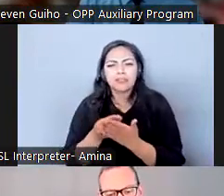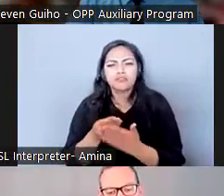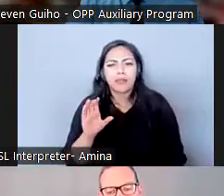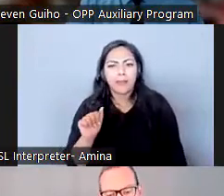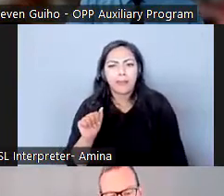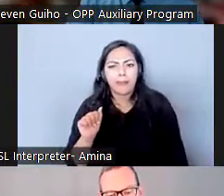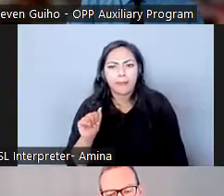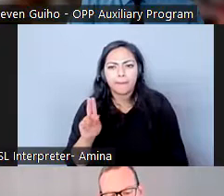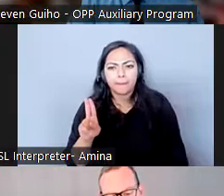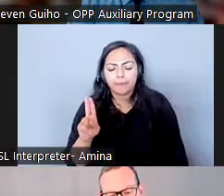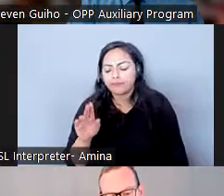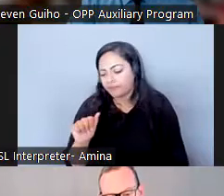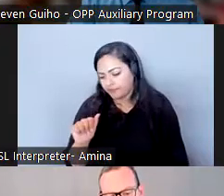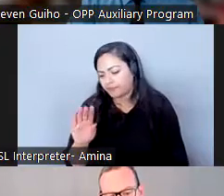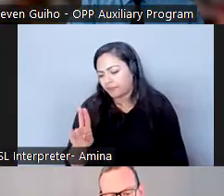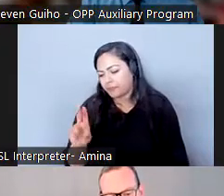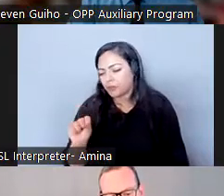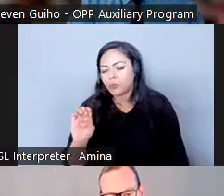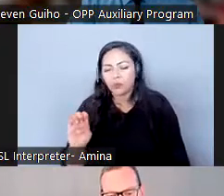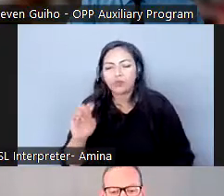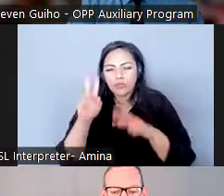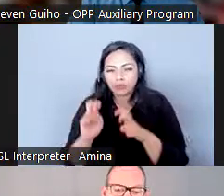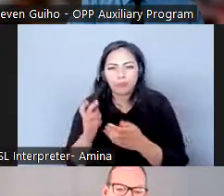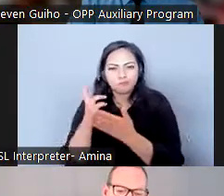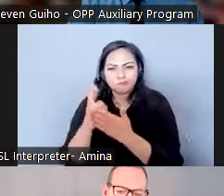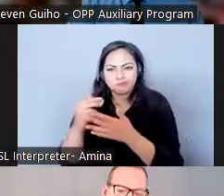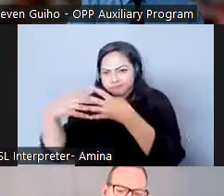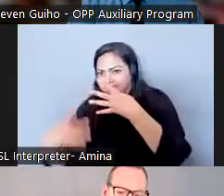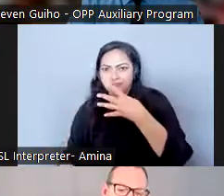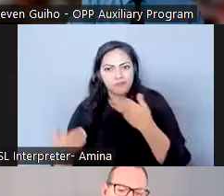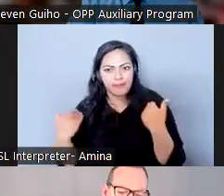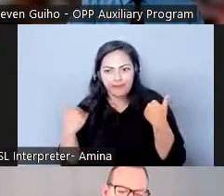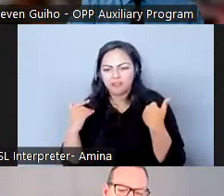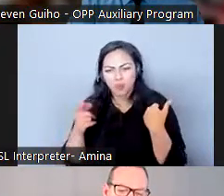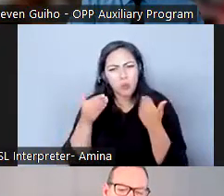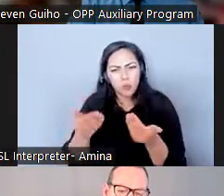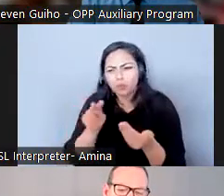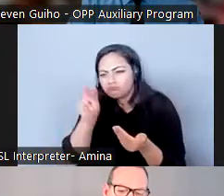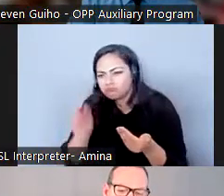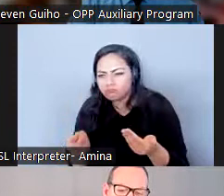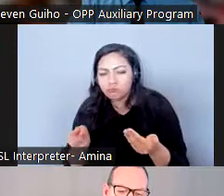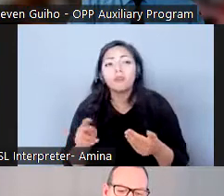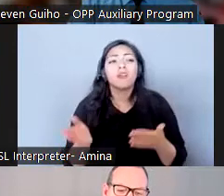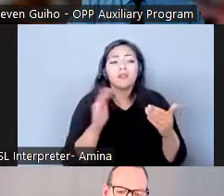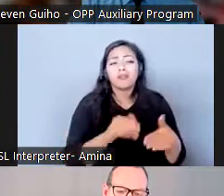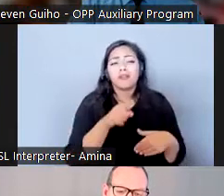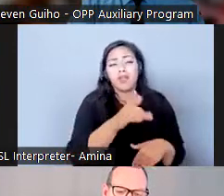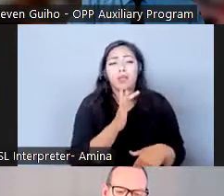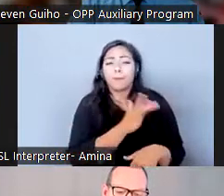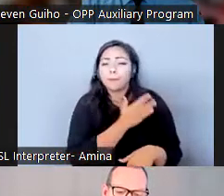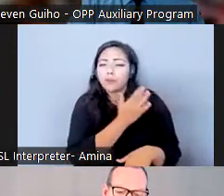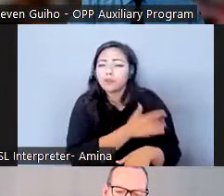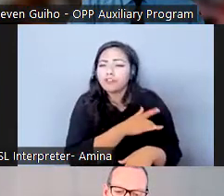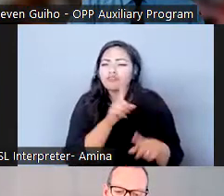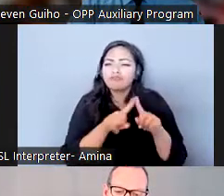are lots of resources available. We also have a provincial directory that people can look up from different provincial services and